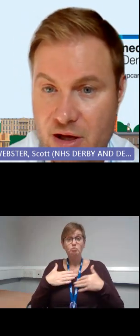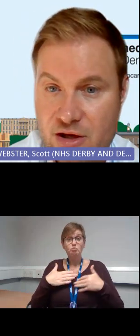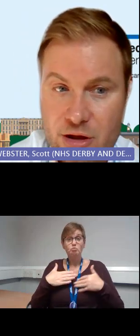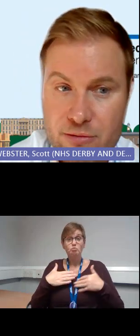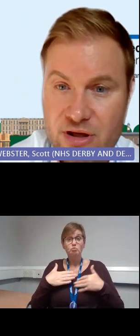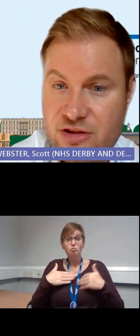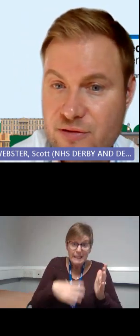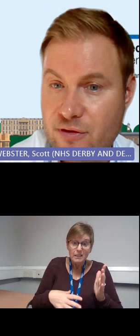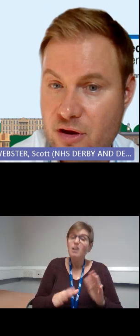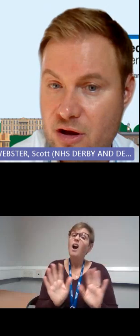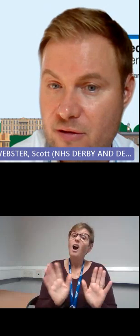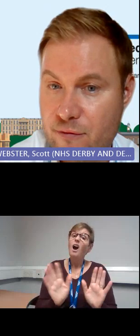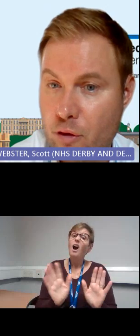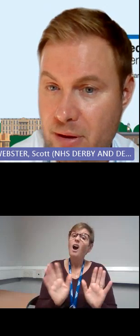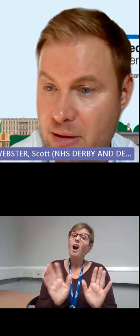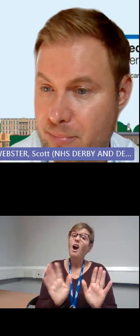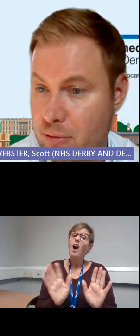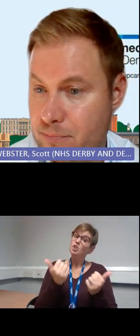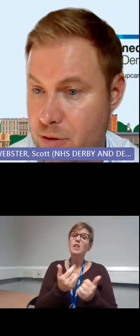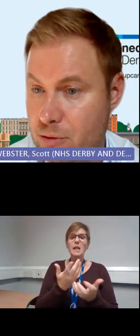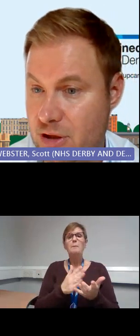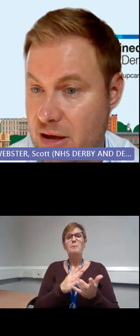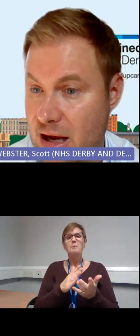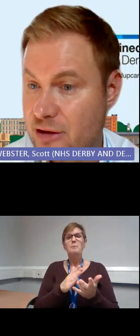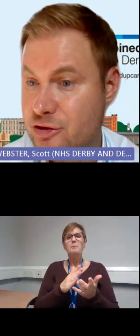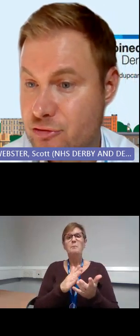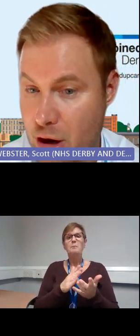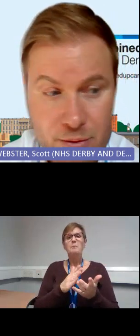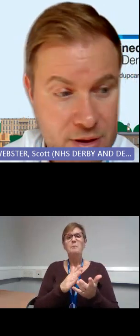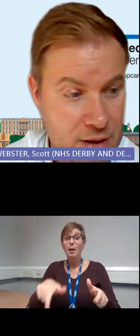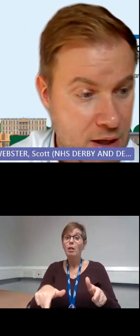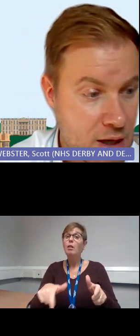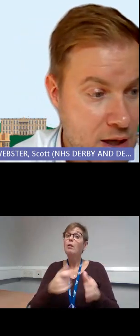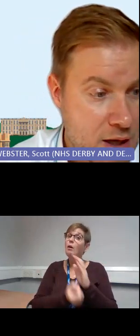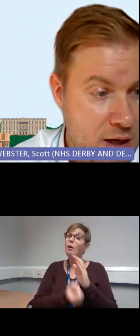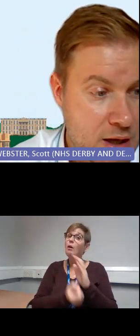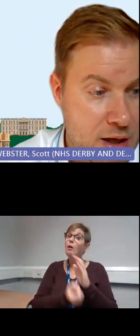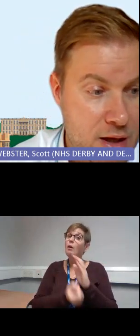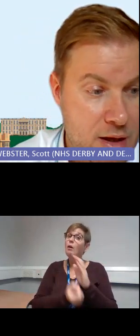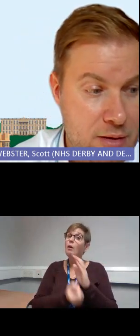needed. So this is for people who's had a stroke,